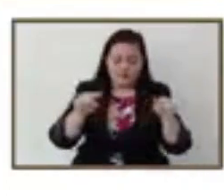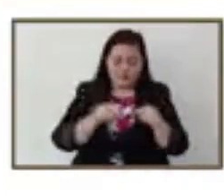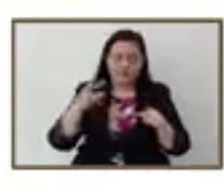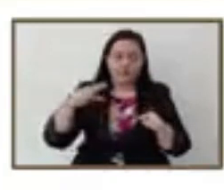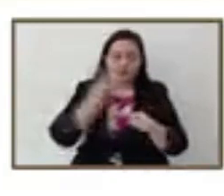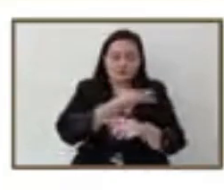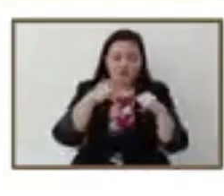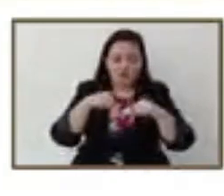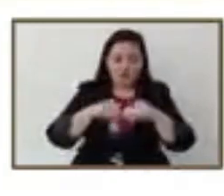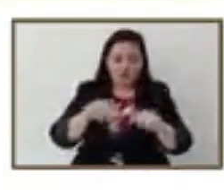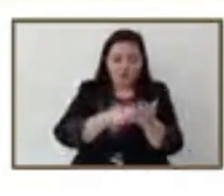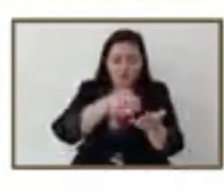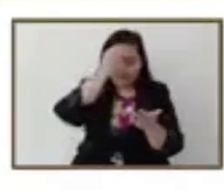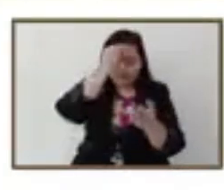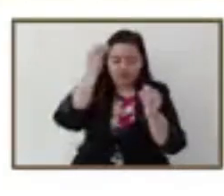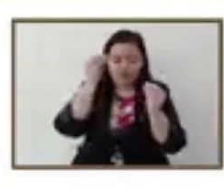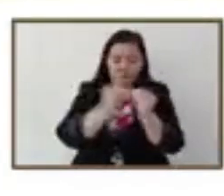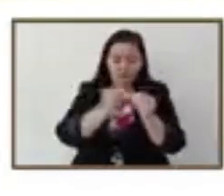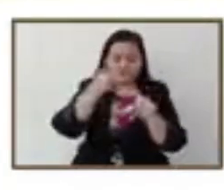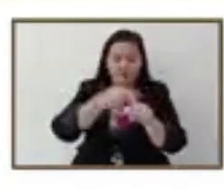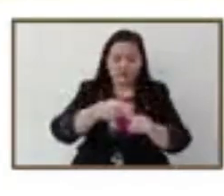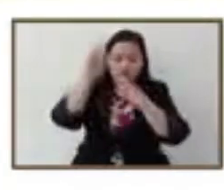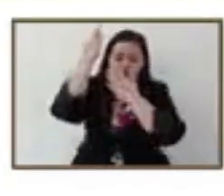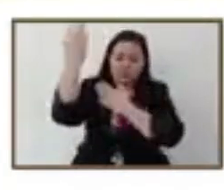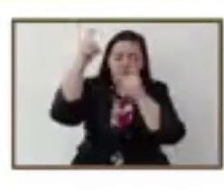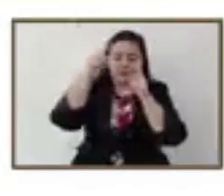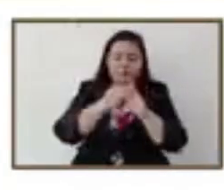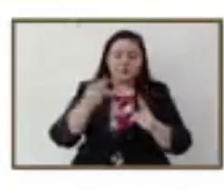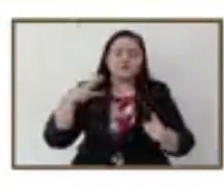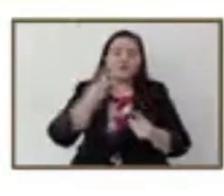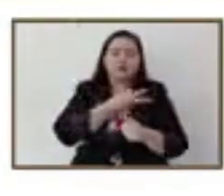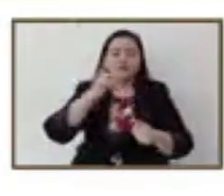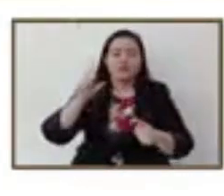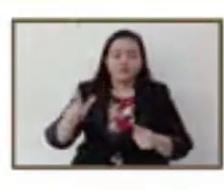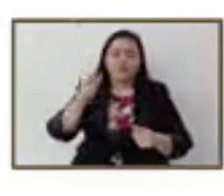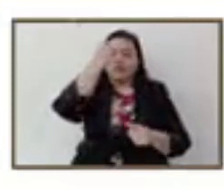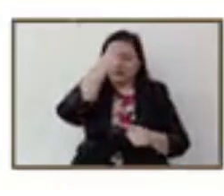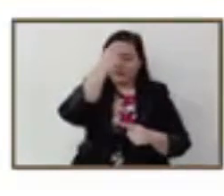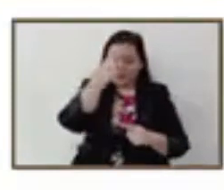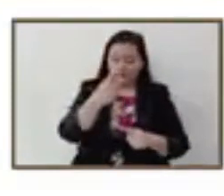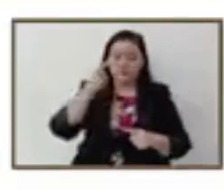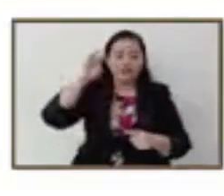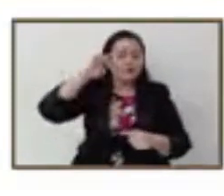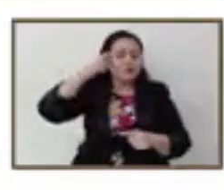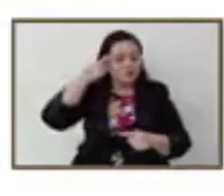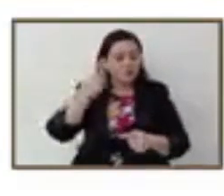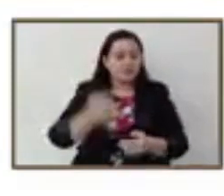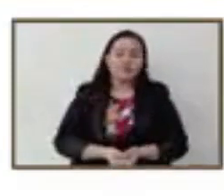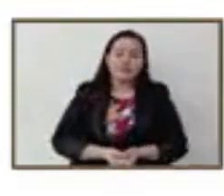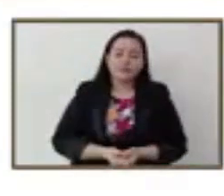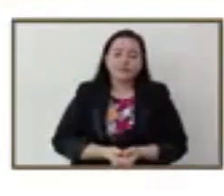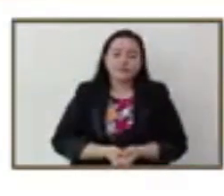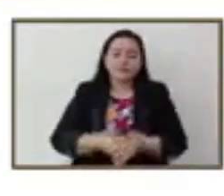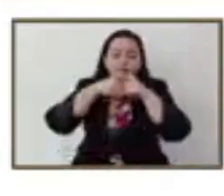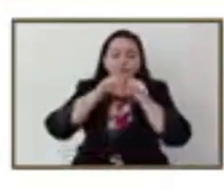God, we can understand, and we will understand the reason why we're here. Bless this message, O